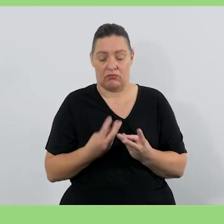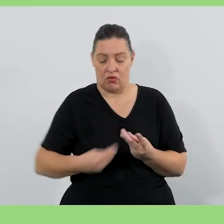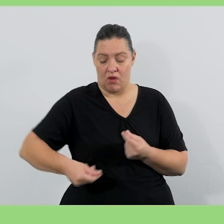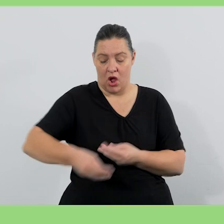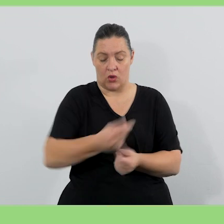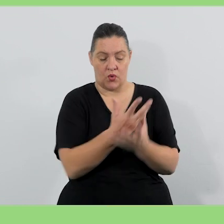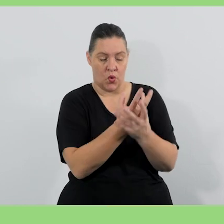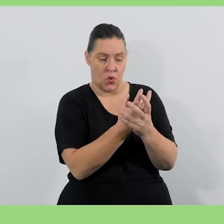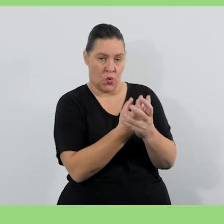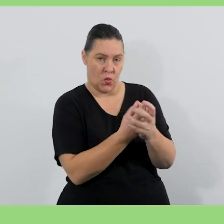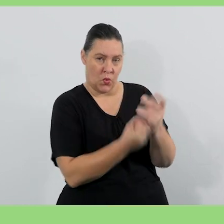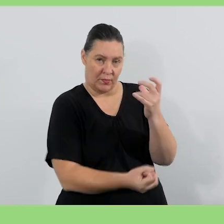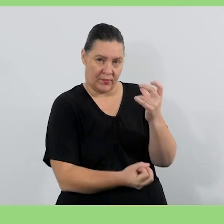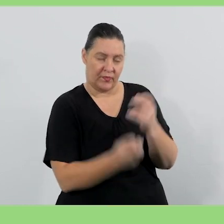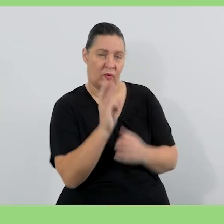absorbed